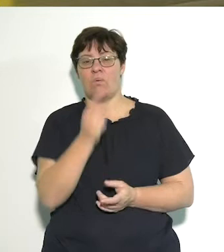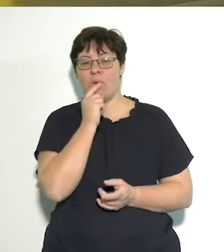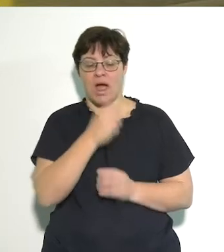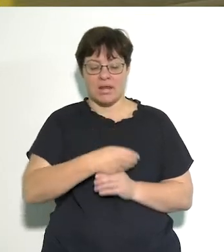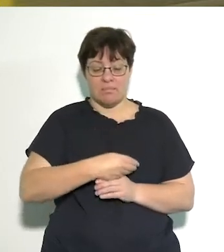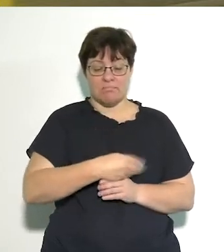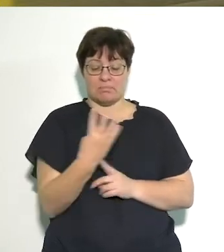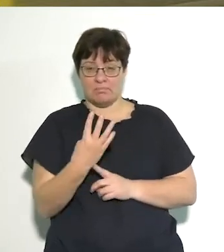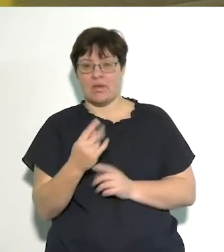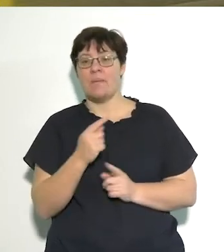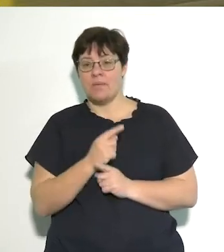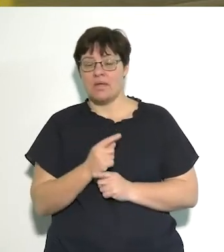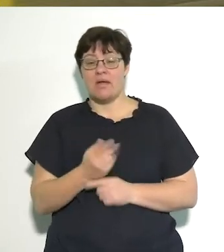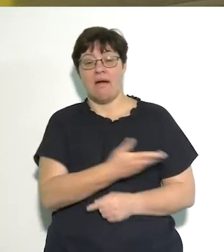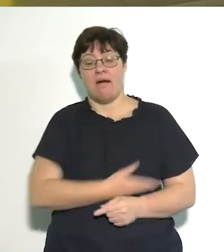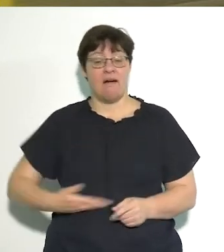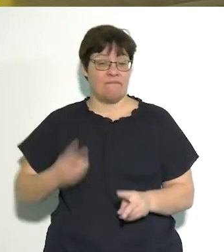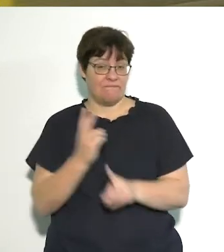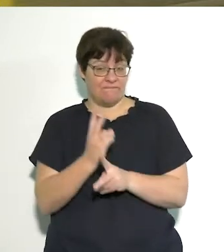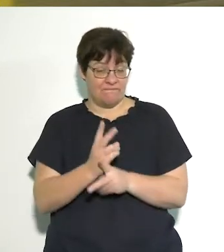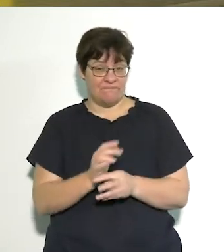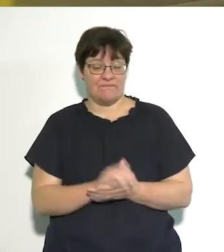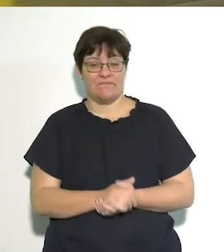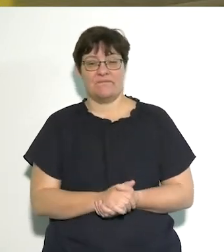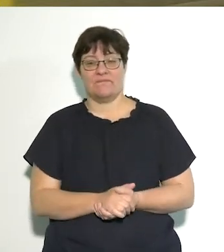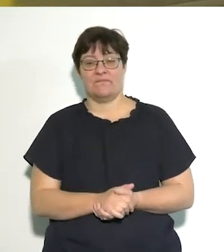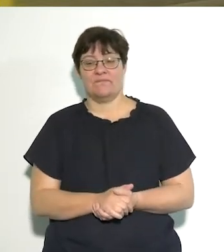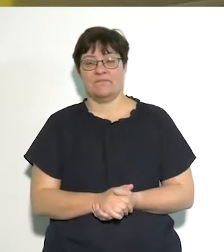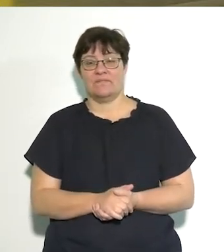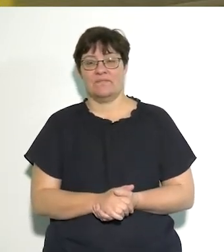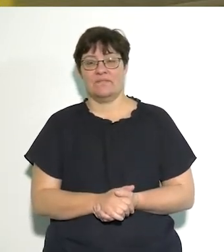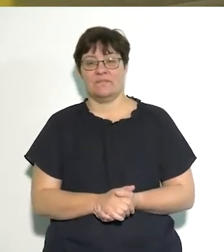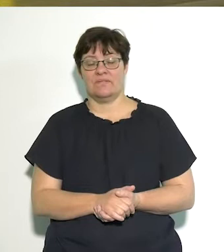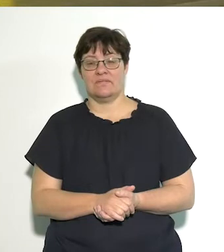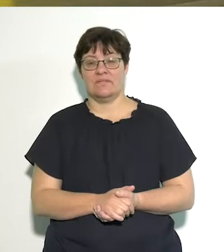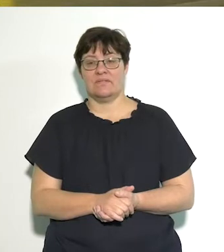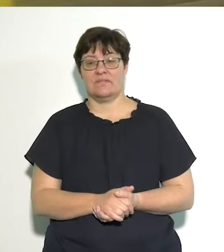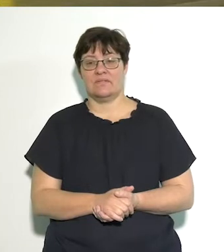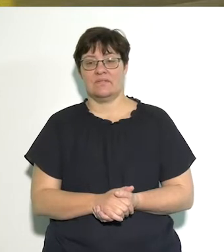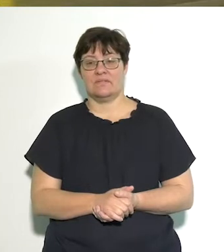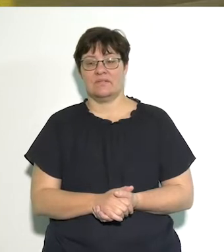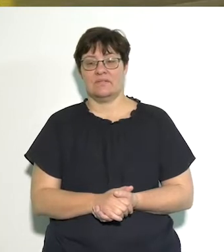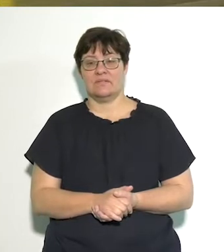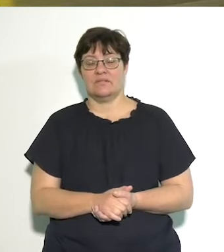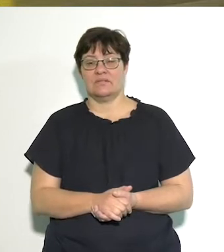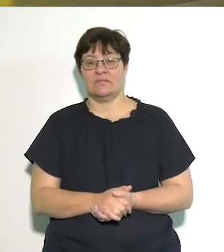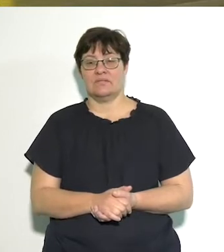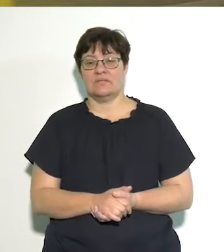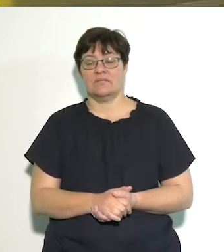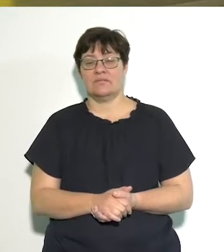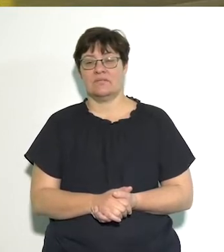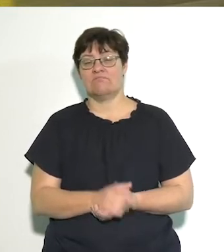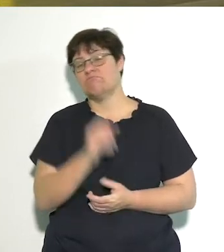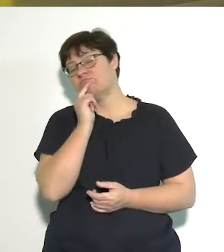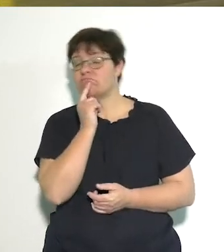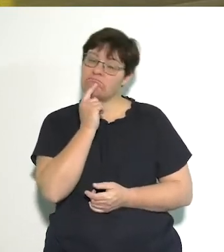I want it to be a pop-out book, so I'm going to fold my page in half again, and I'm going to draw